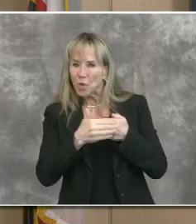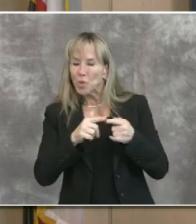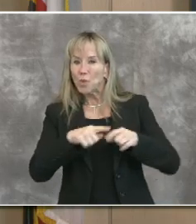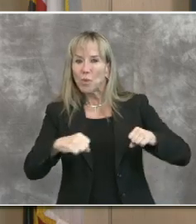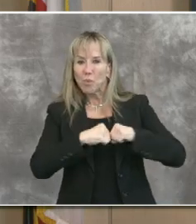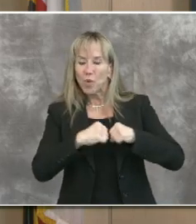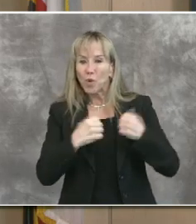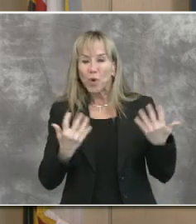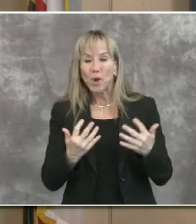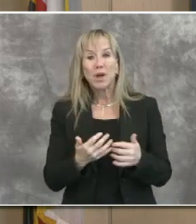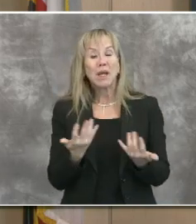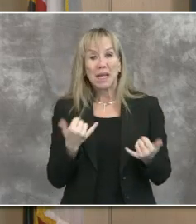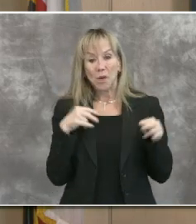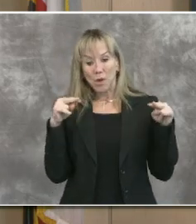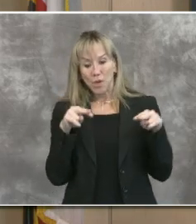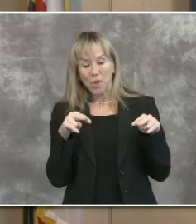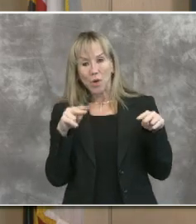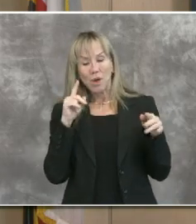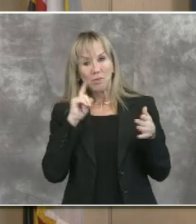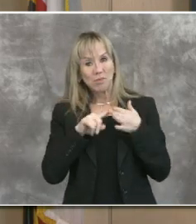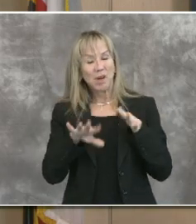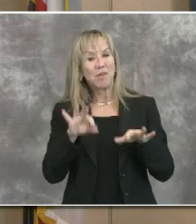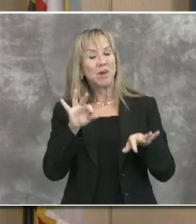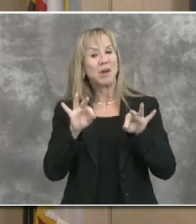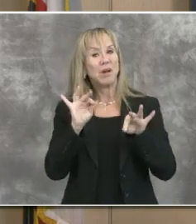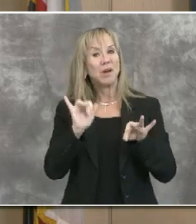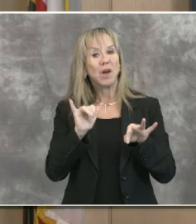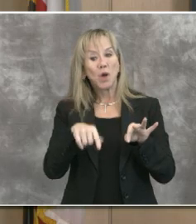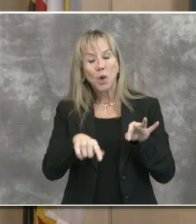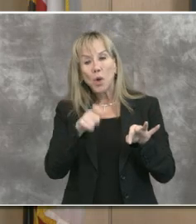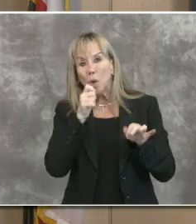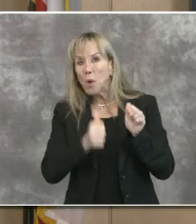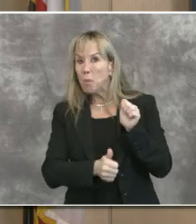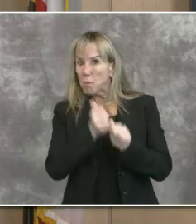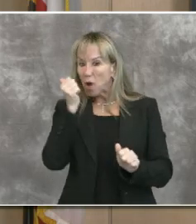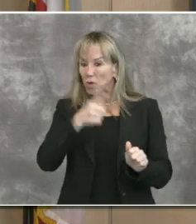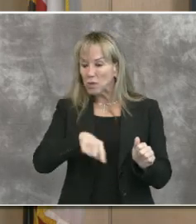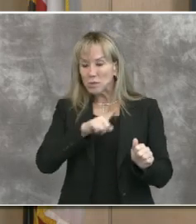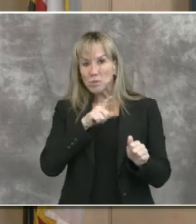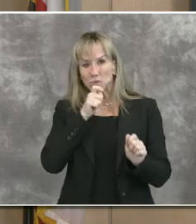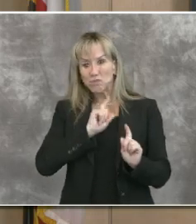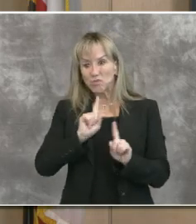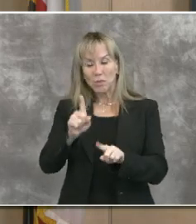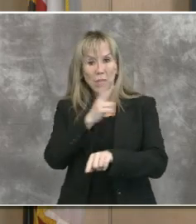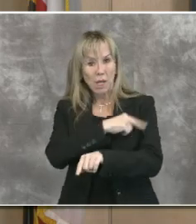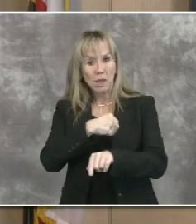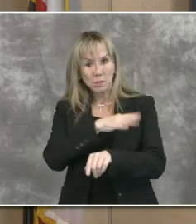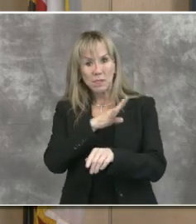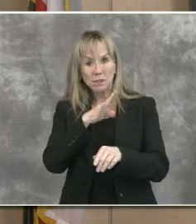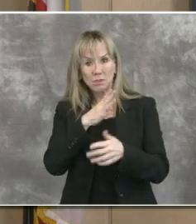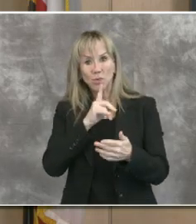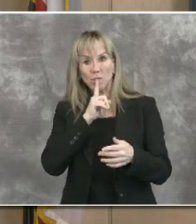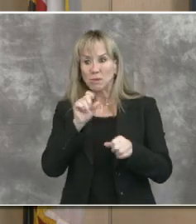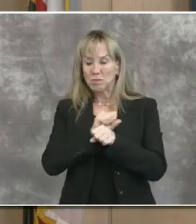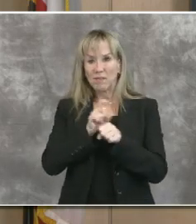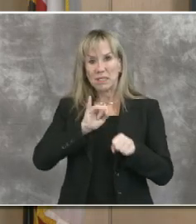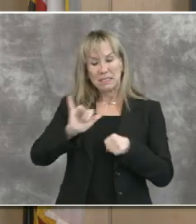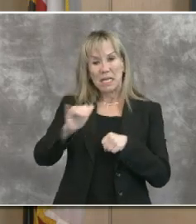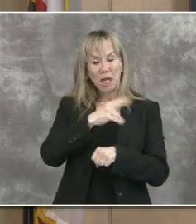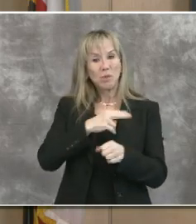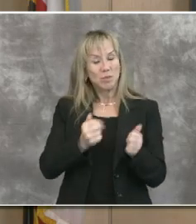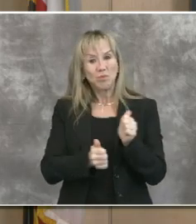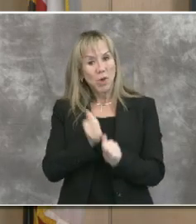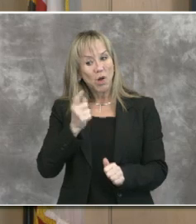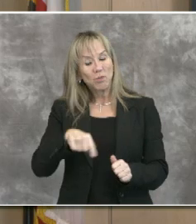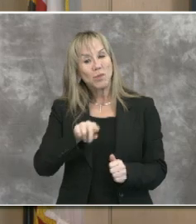are being admitted to the Chula Vista hospitals are U.S. residents. A small percentage of